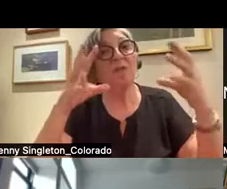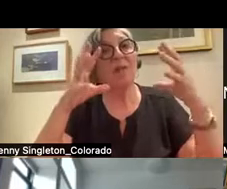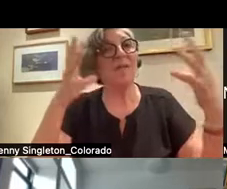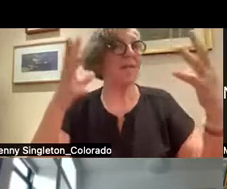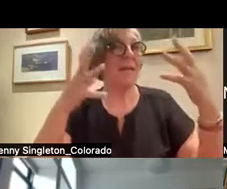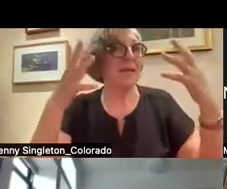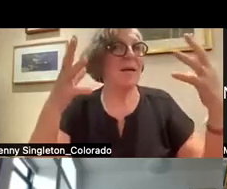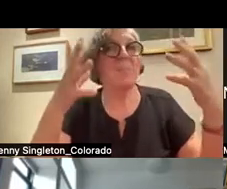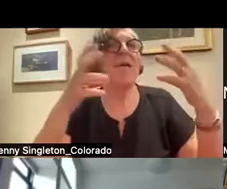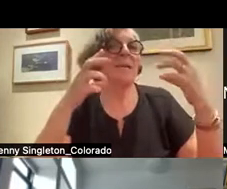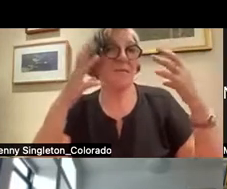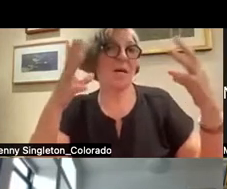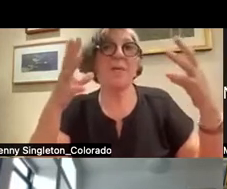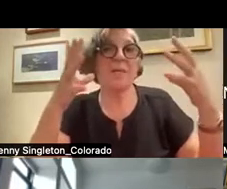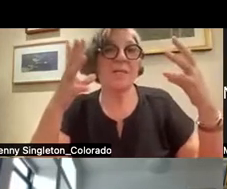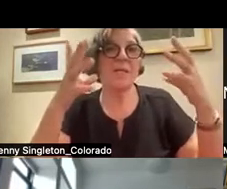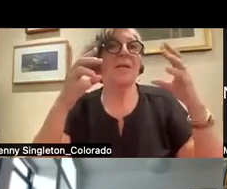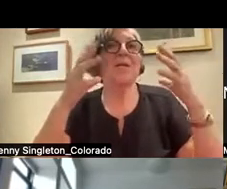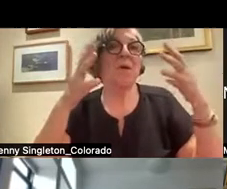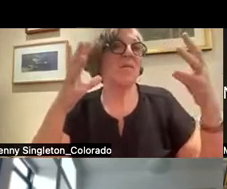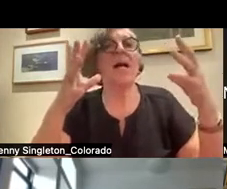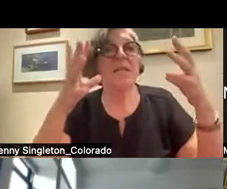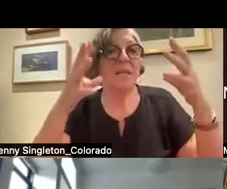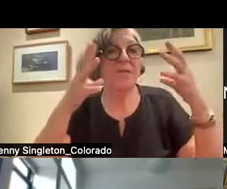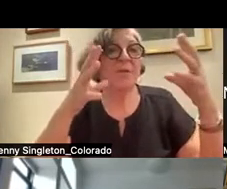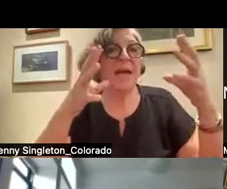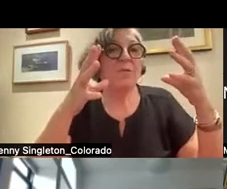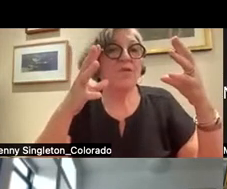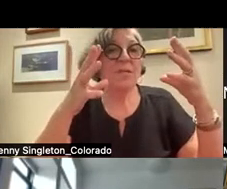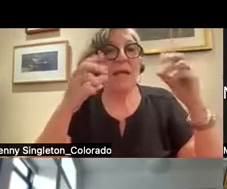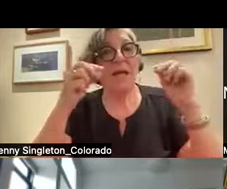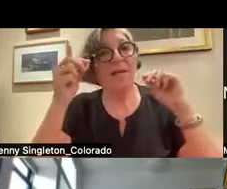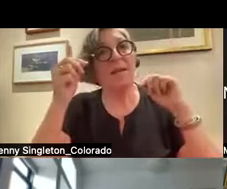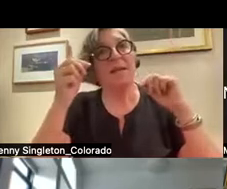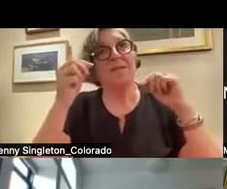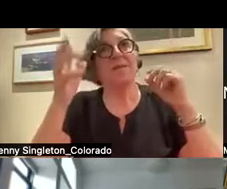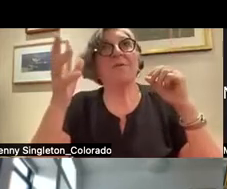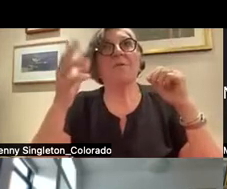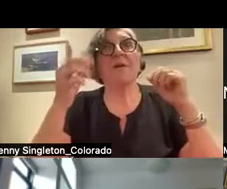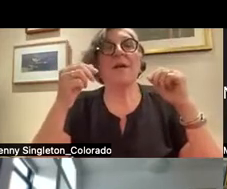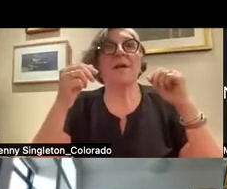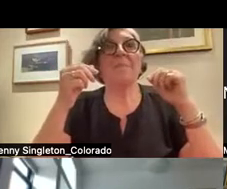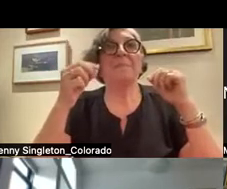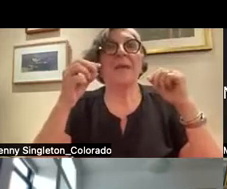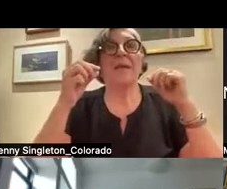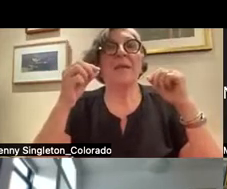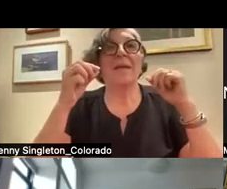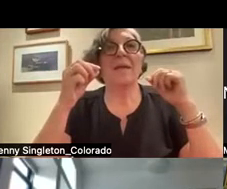speech still ended up being the dominant modality for languages. And so,